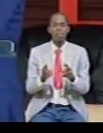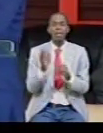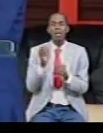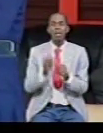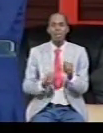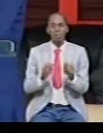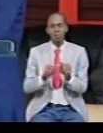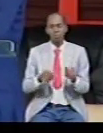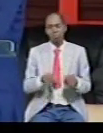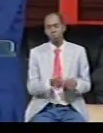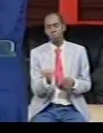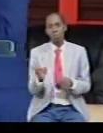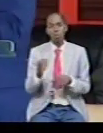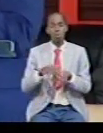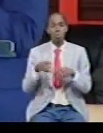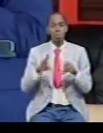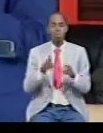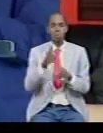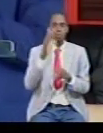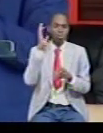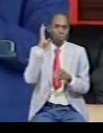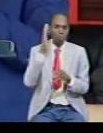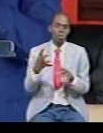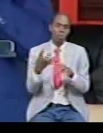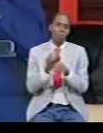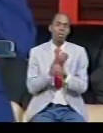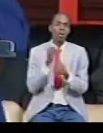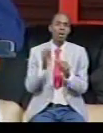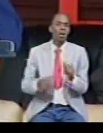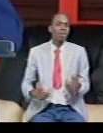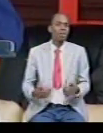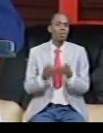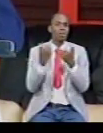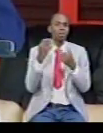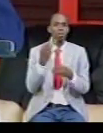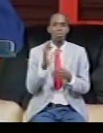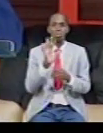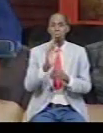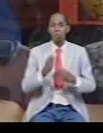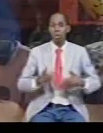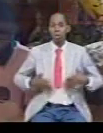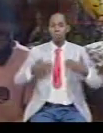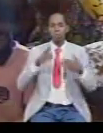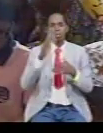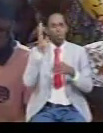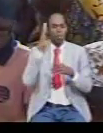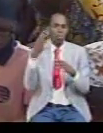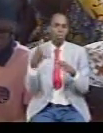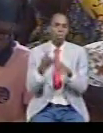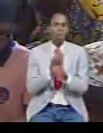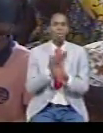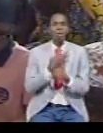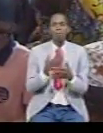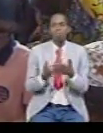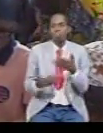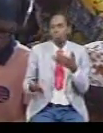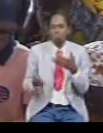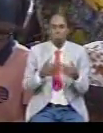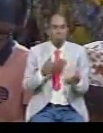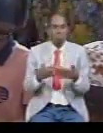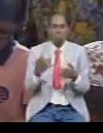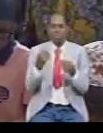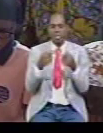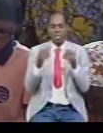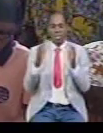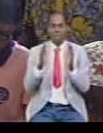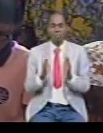of the way, you will win. Every challenge of your life, you will win. And whatever the